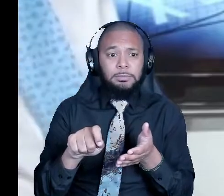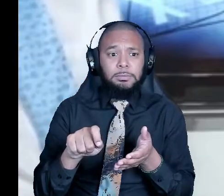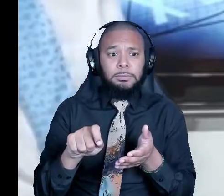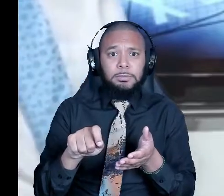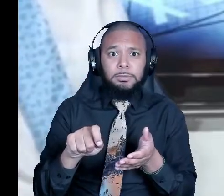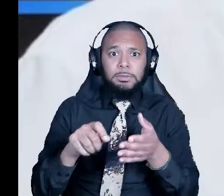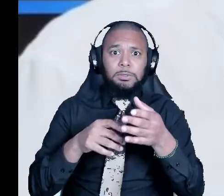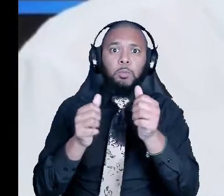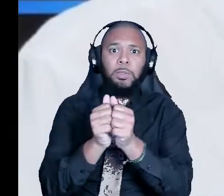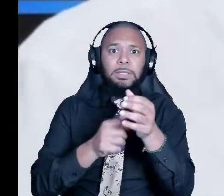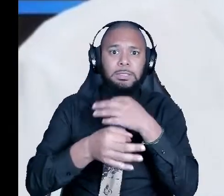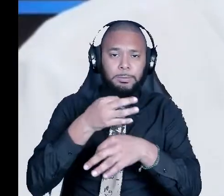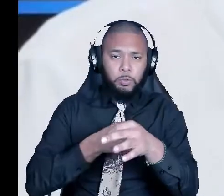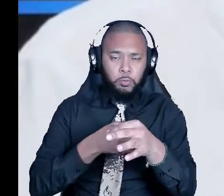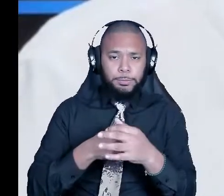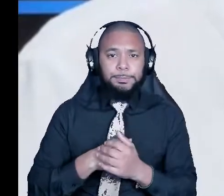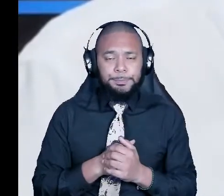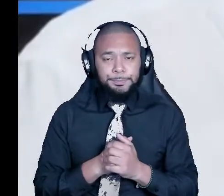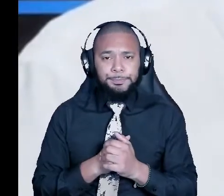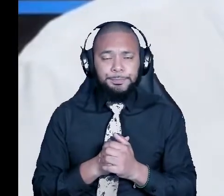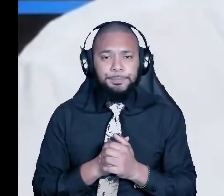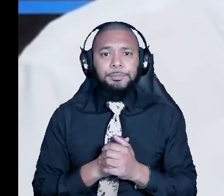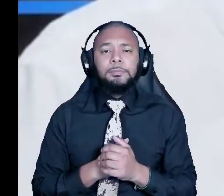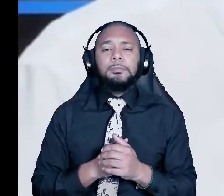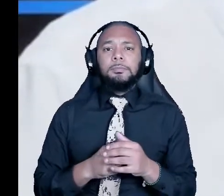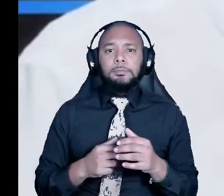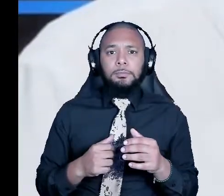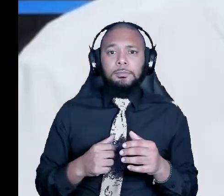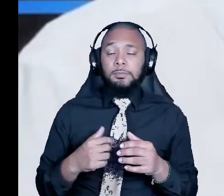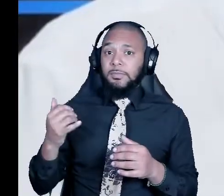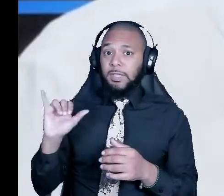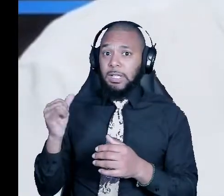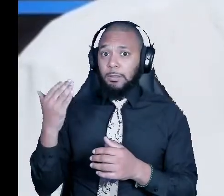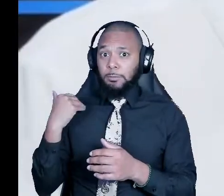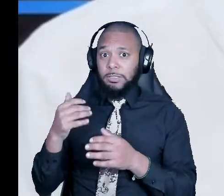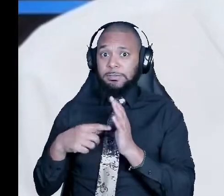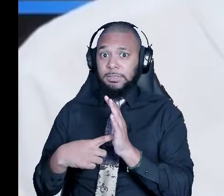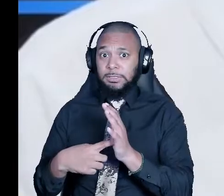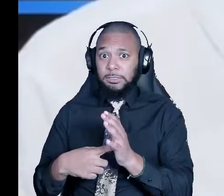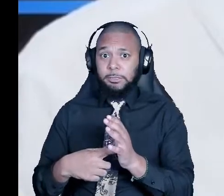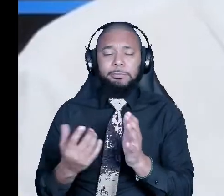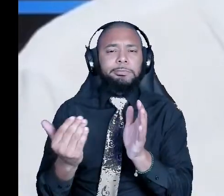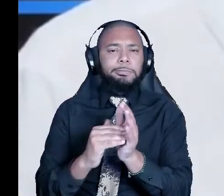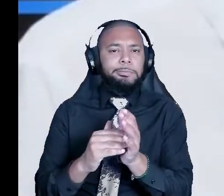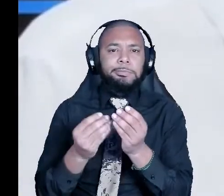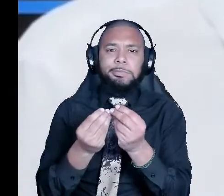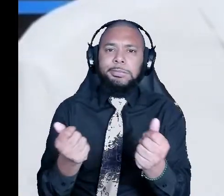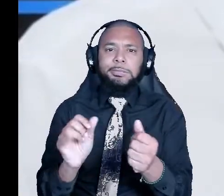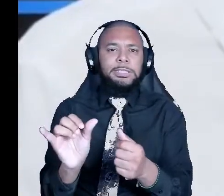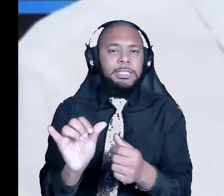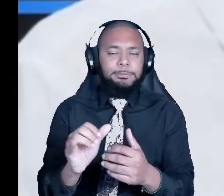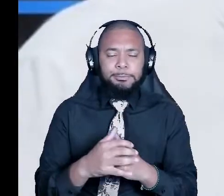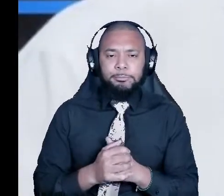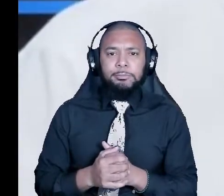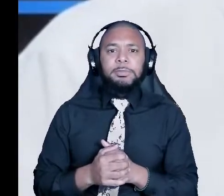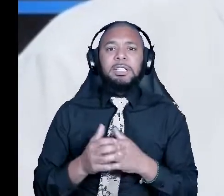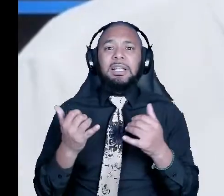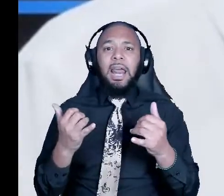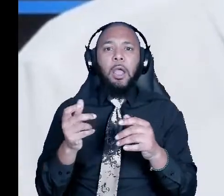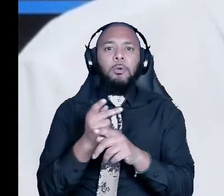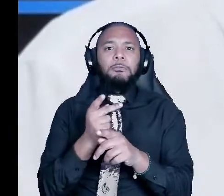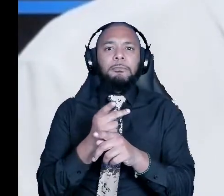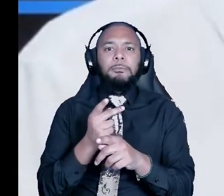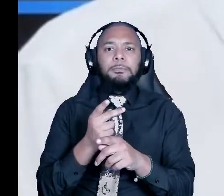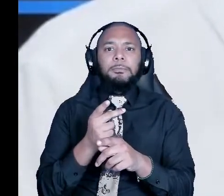for x. And now, just like the previous example, we can solve this equation because it only has one variable. This time we're finding y instead